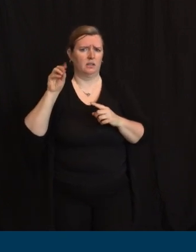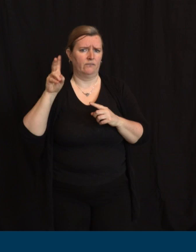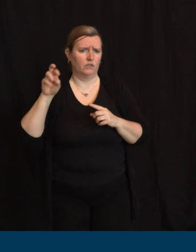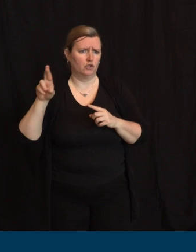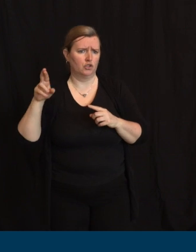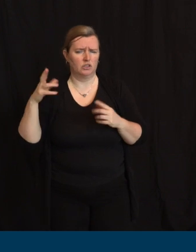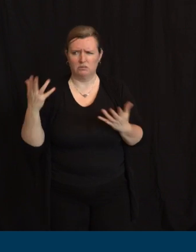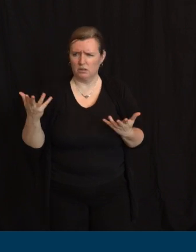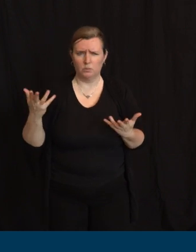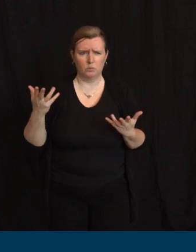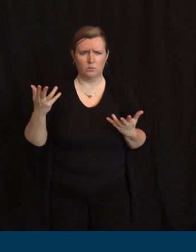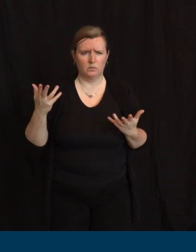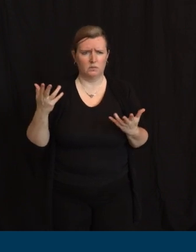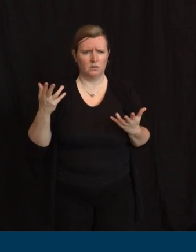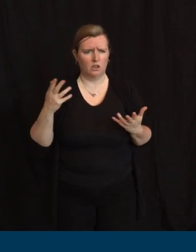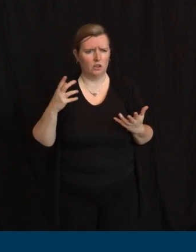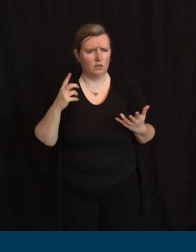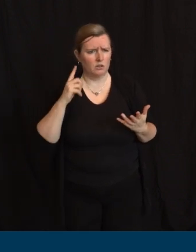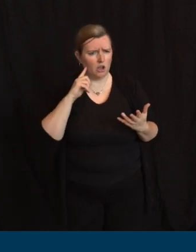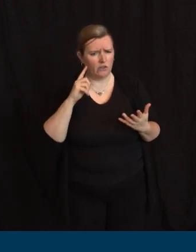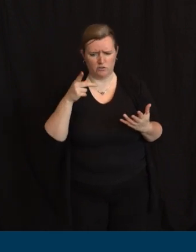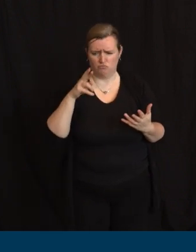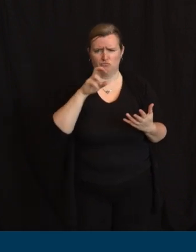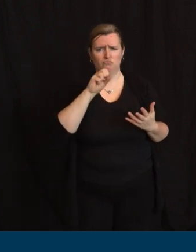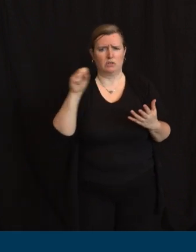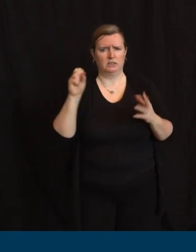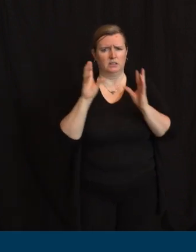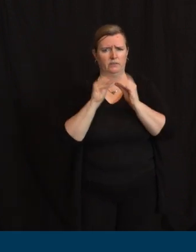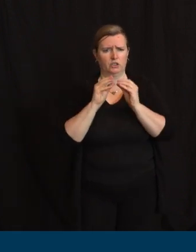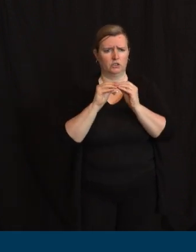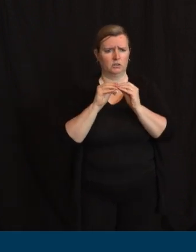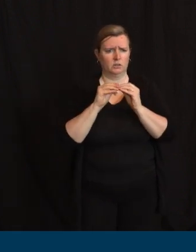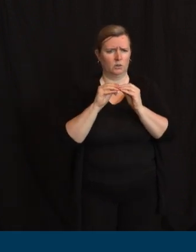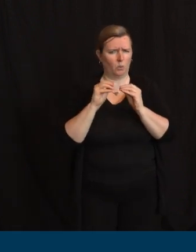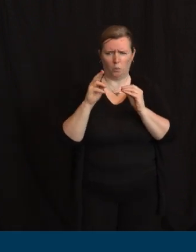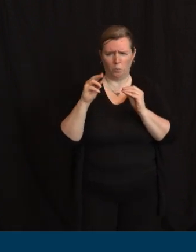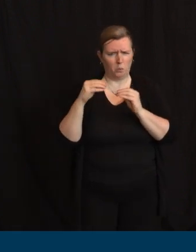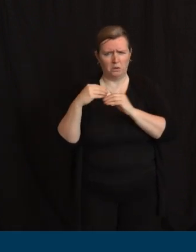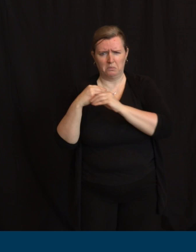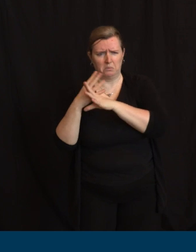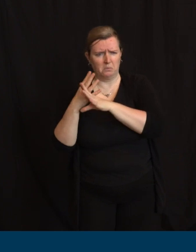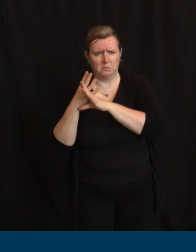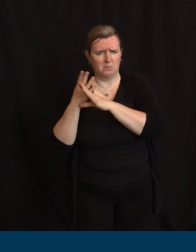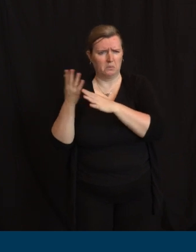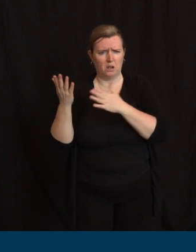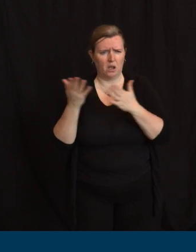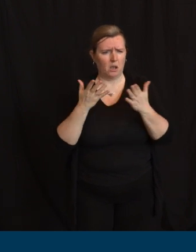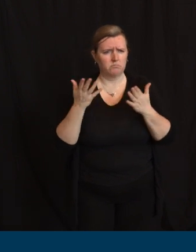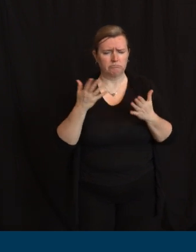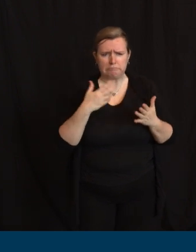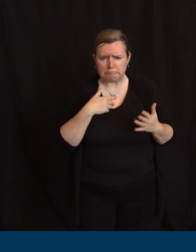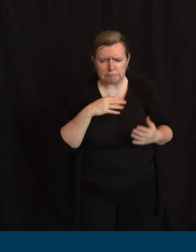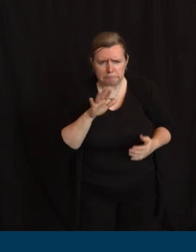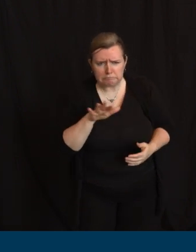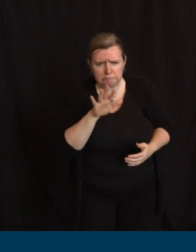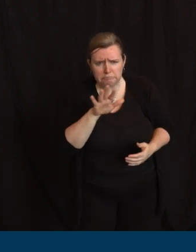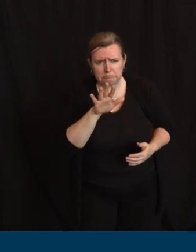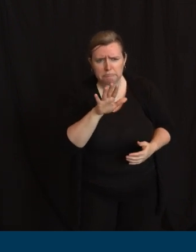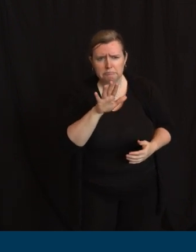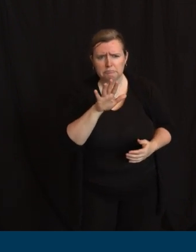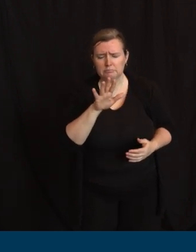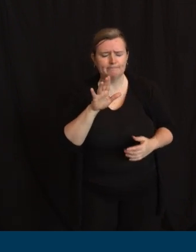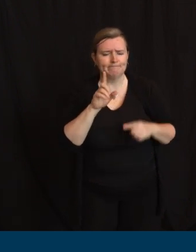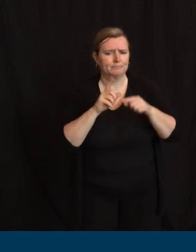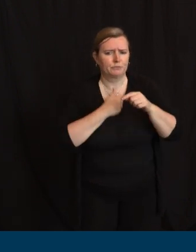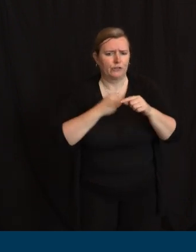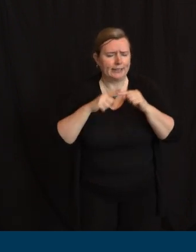do you know? No, I didn't say press. Okay, I apologize. Yeah, we are. So we're having a video, and I'll turn it over to